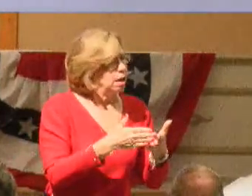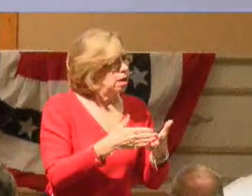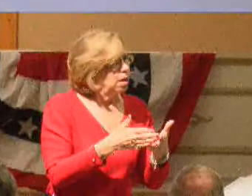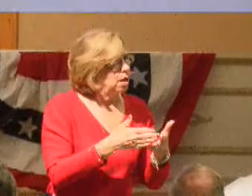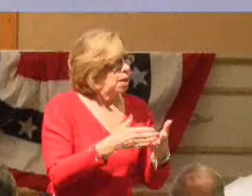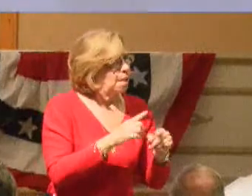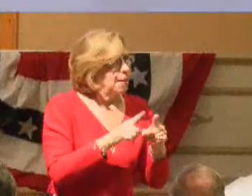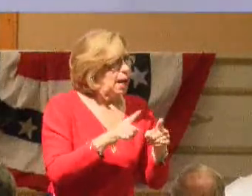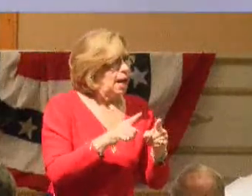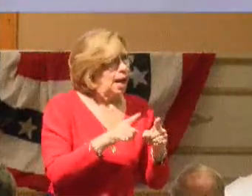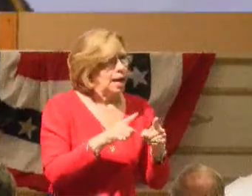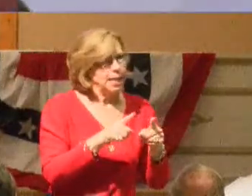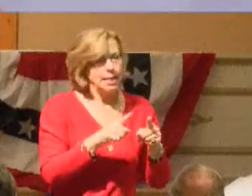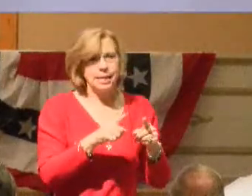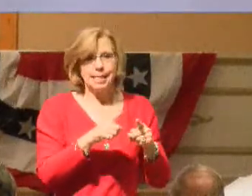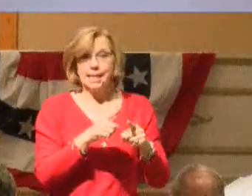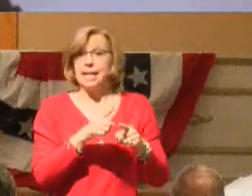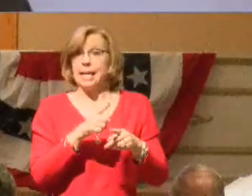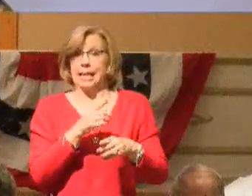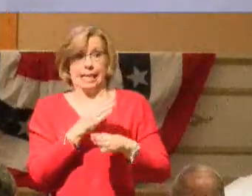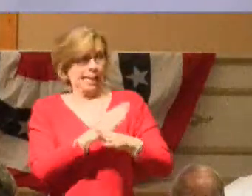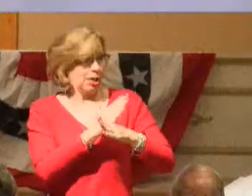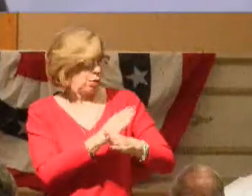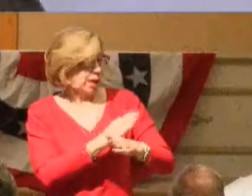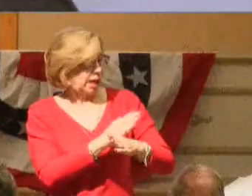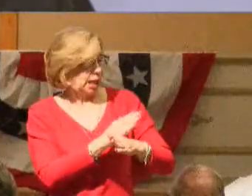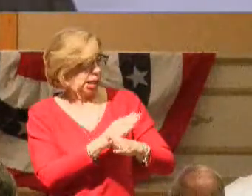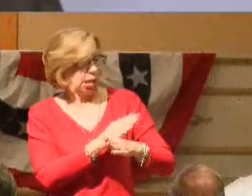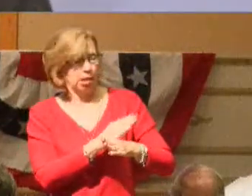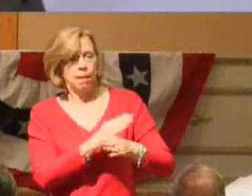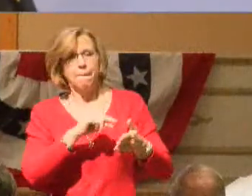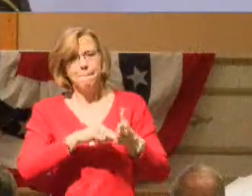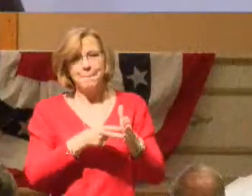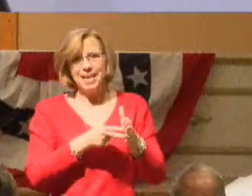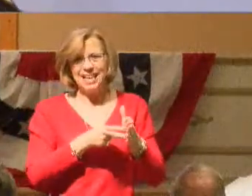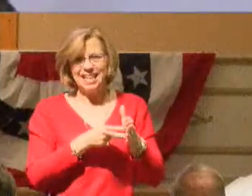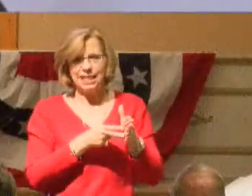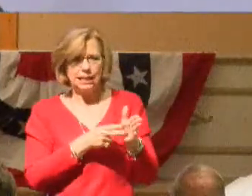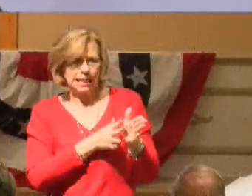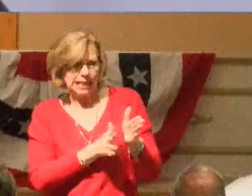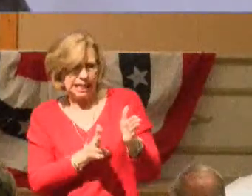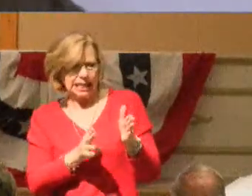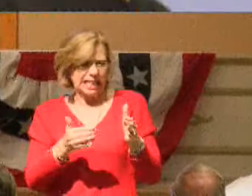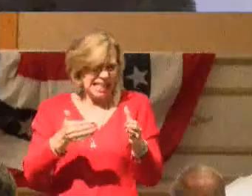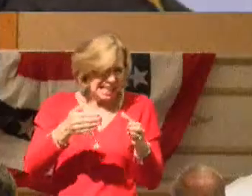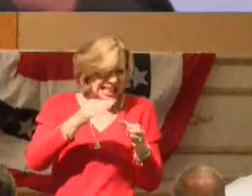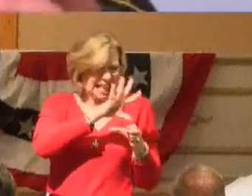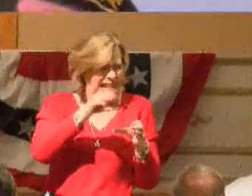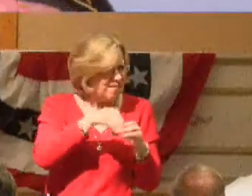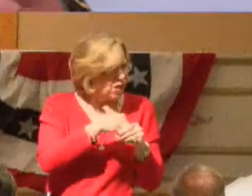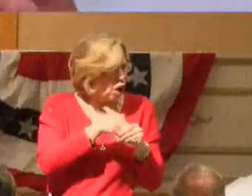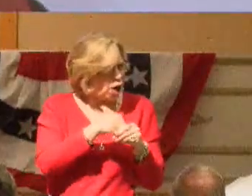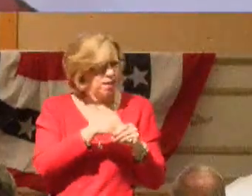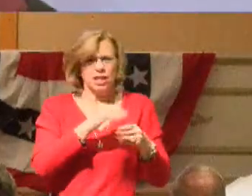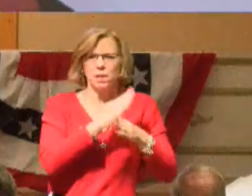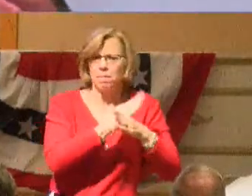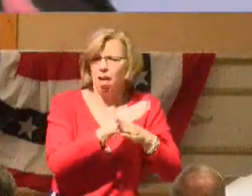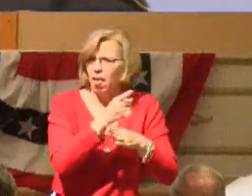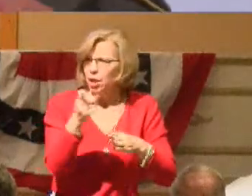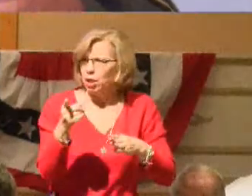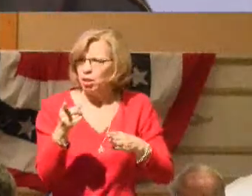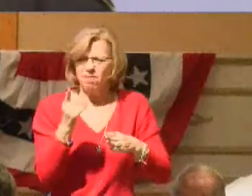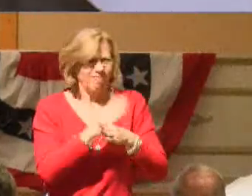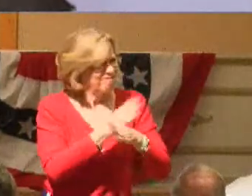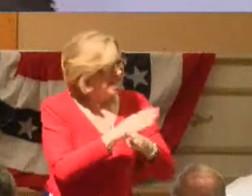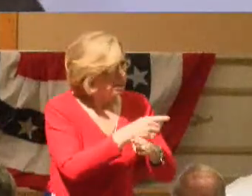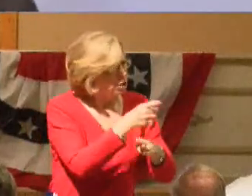in some respects. But here he says in hindering, in this word, in the Greek, it means to cut in, to edge in, to interfere, to obstruct. So the picture is still that on